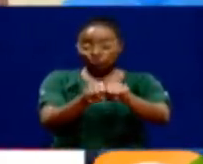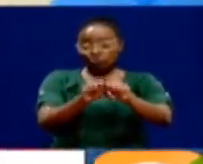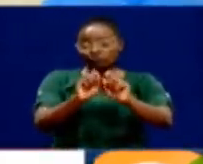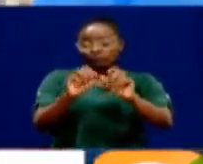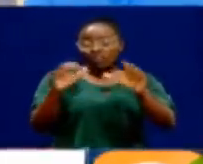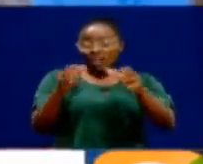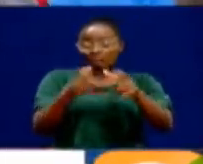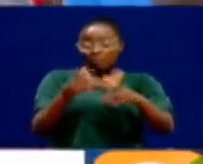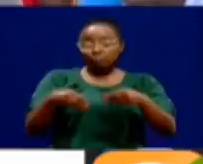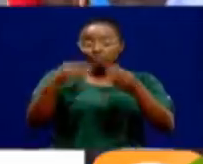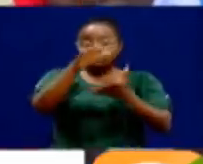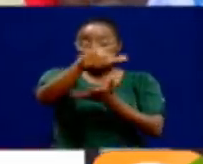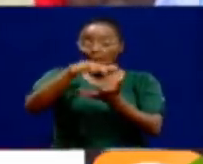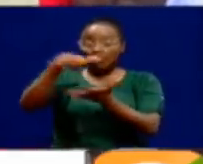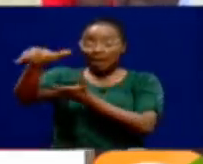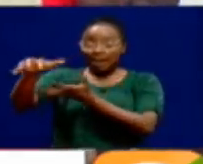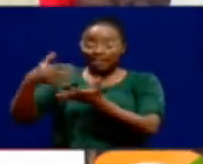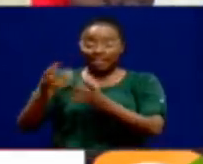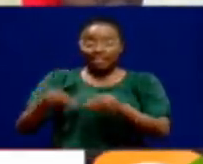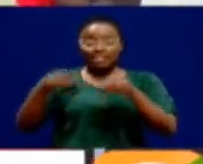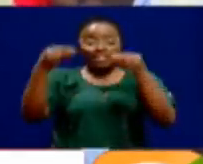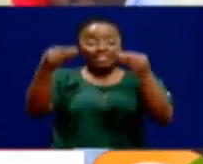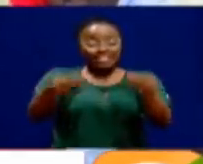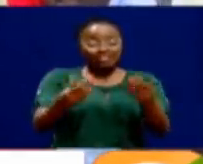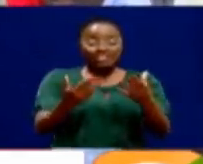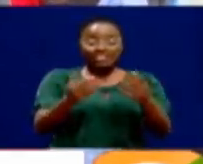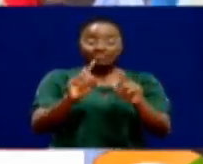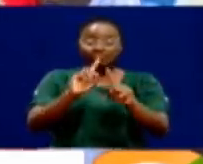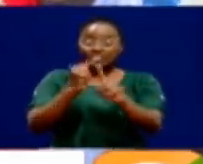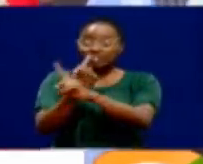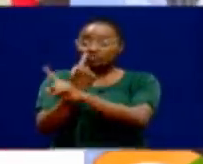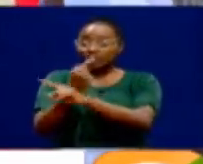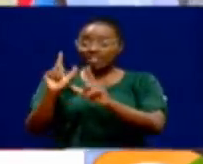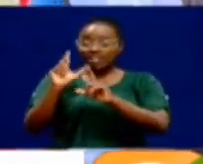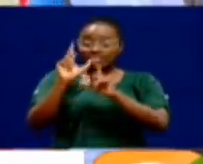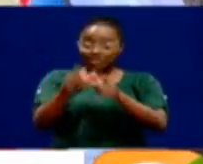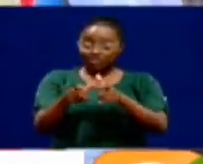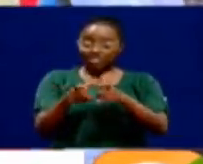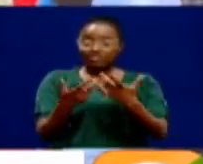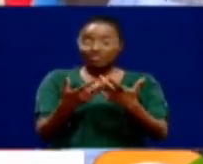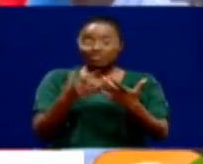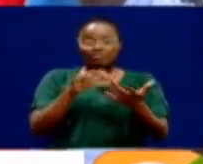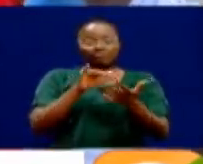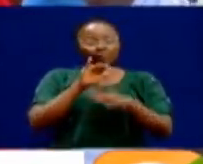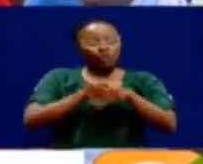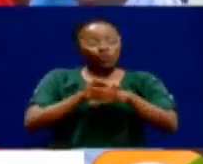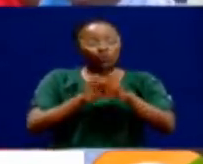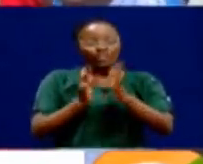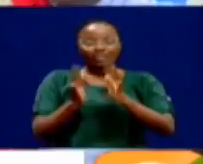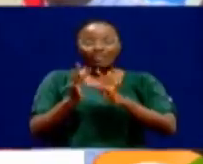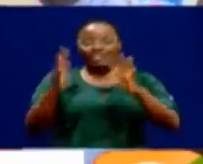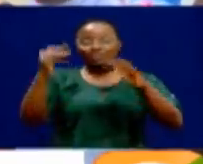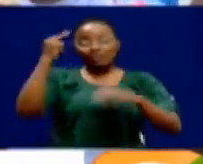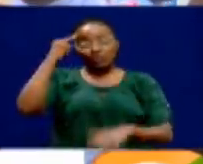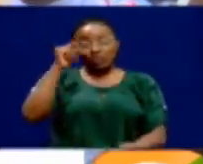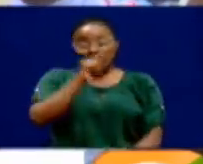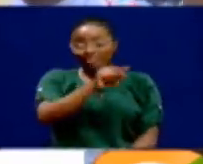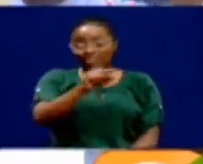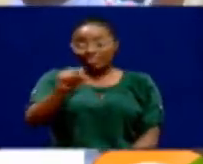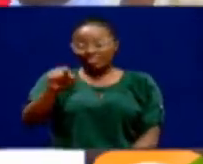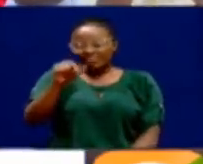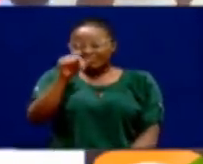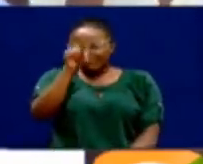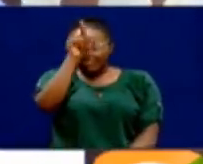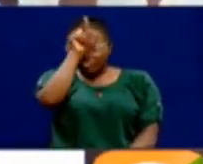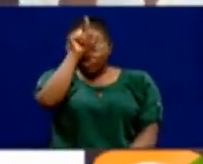in some shoes, supermarket giving them hampers, it's all turned out to be a pretty good Christmas in this tiny